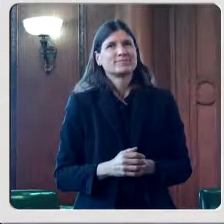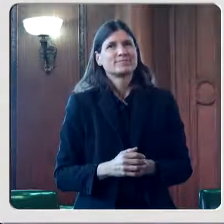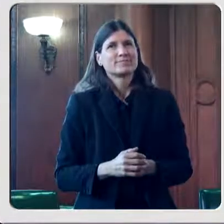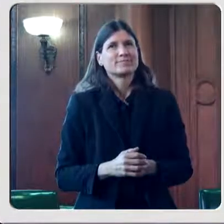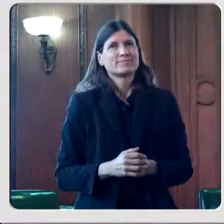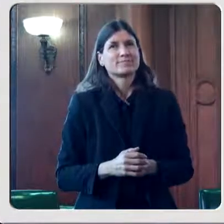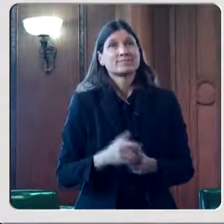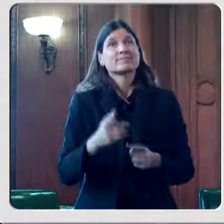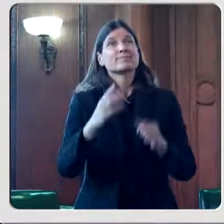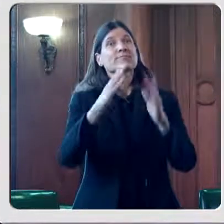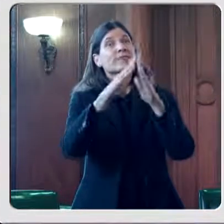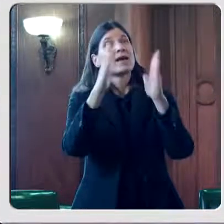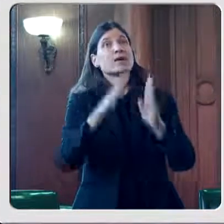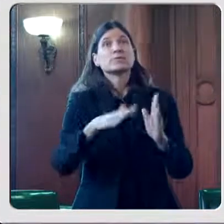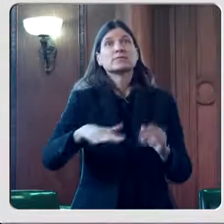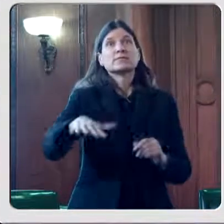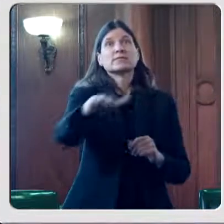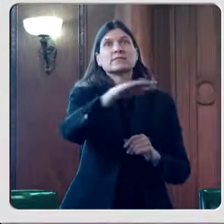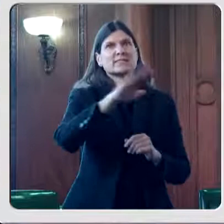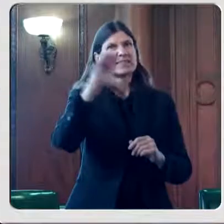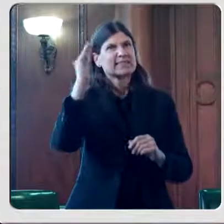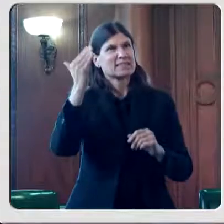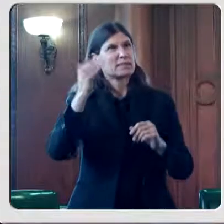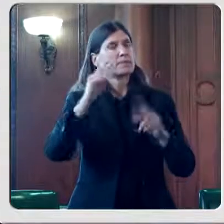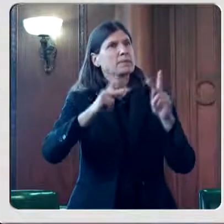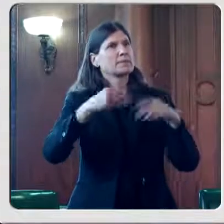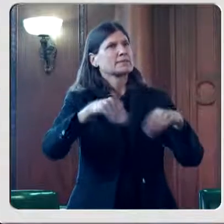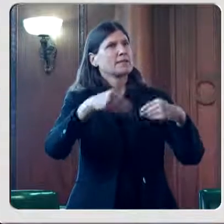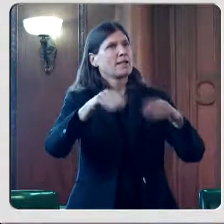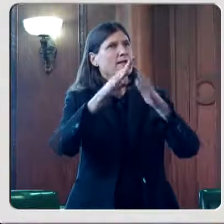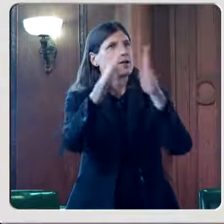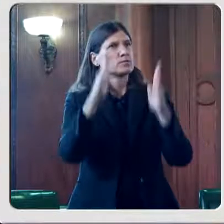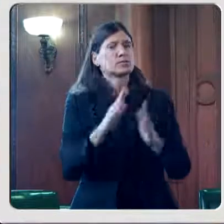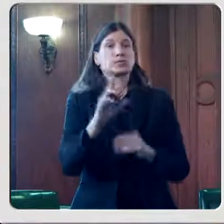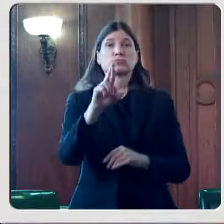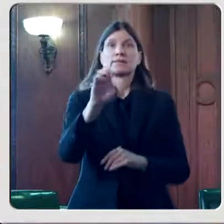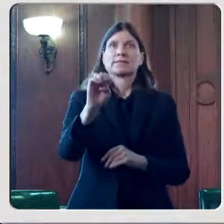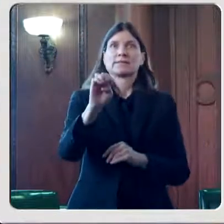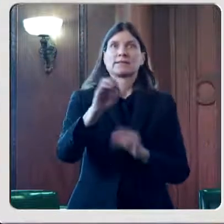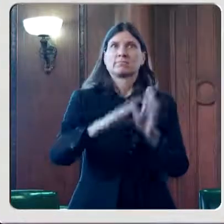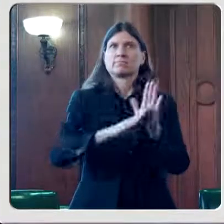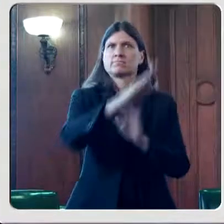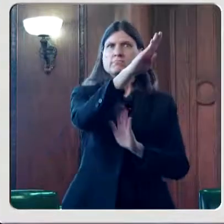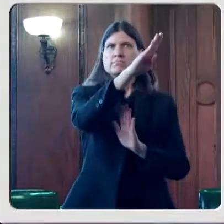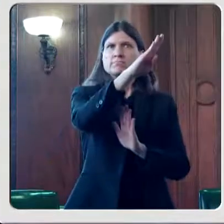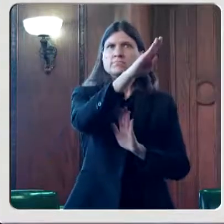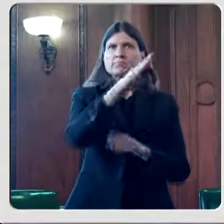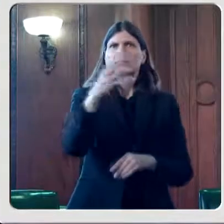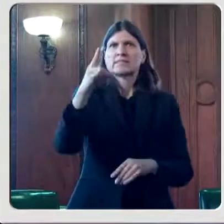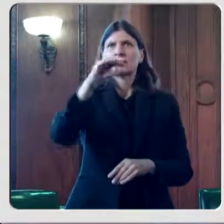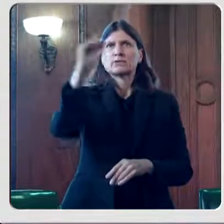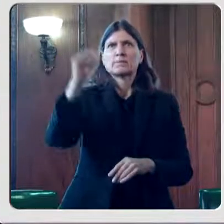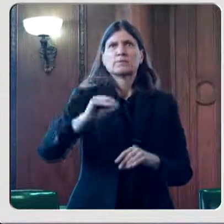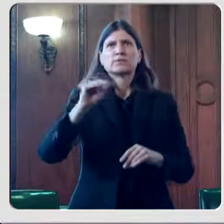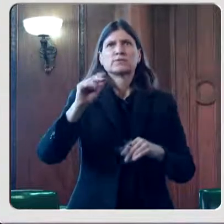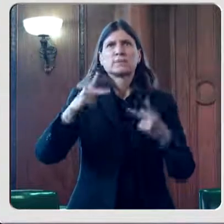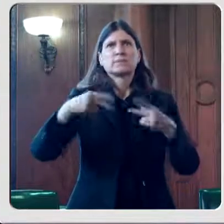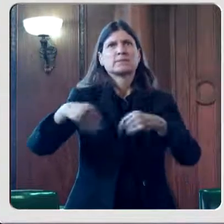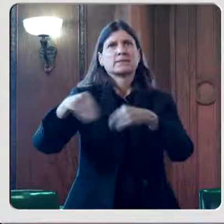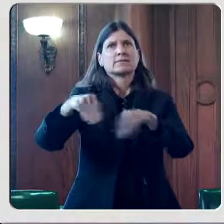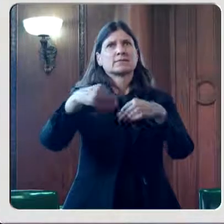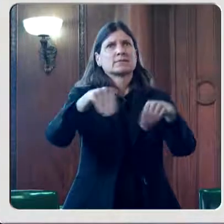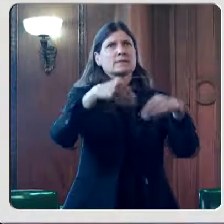holding strong, continues to rise, 17%, up 17% again. And the median house is